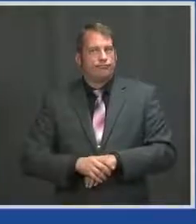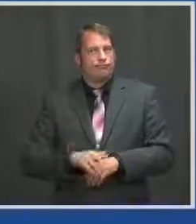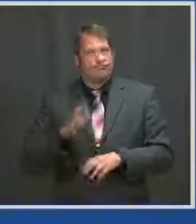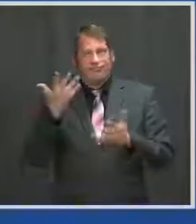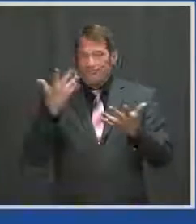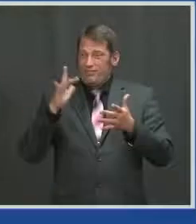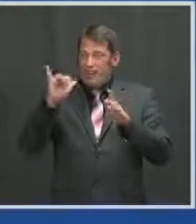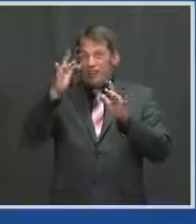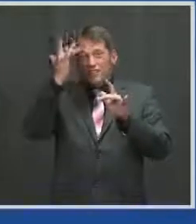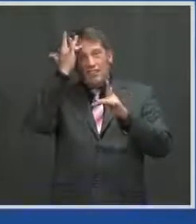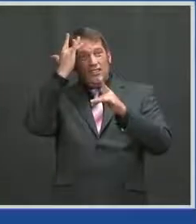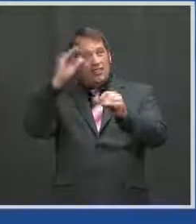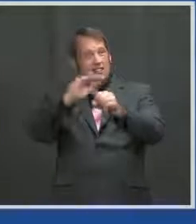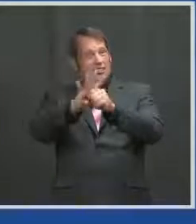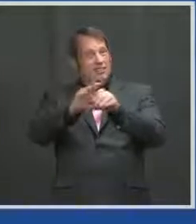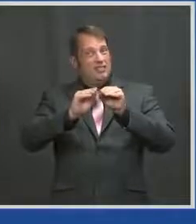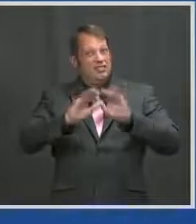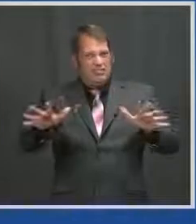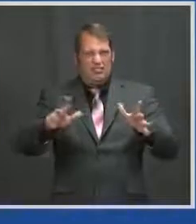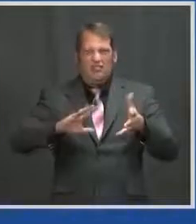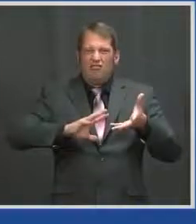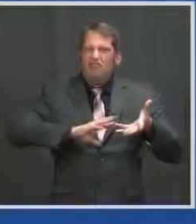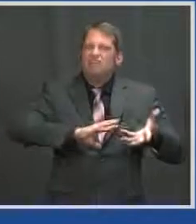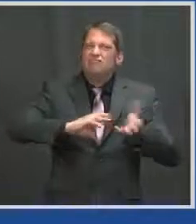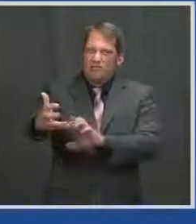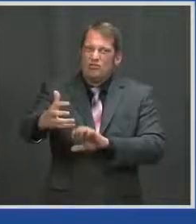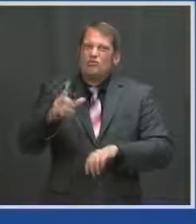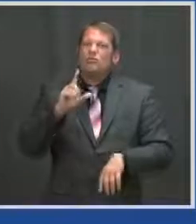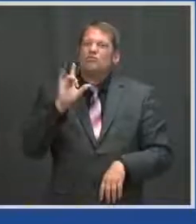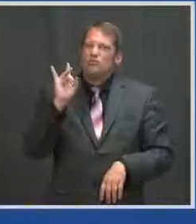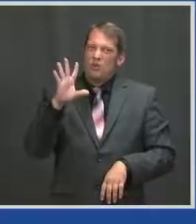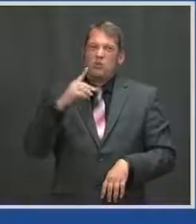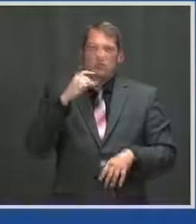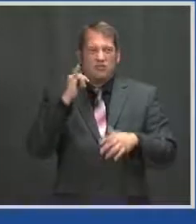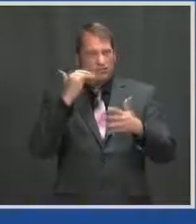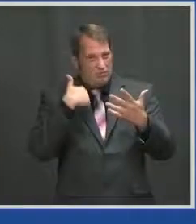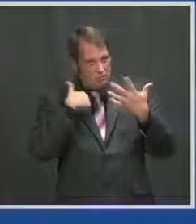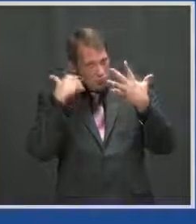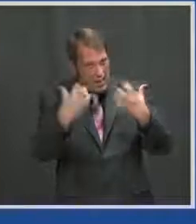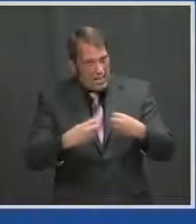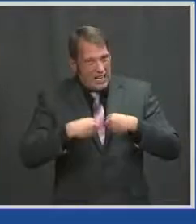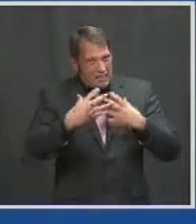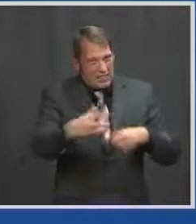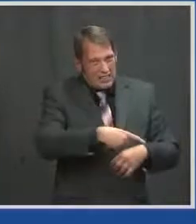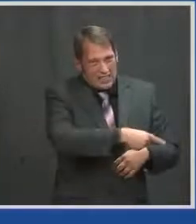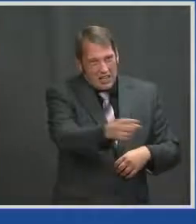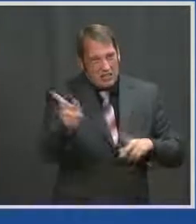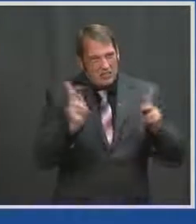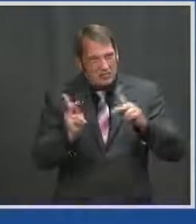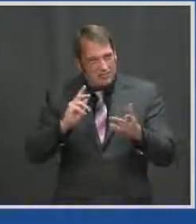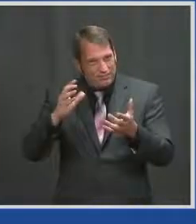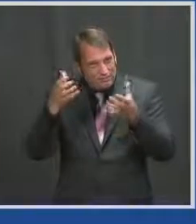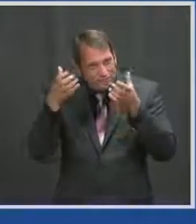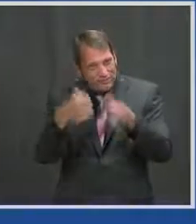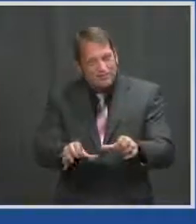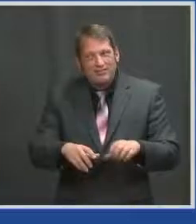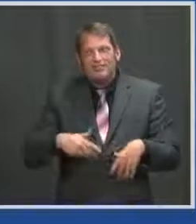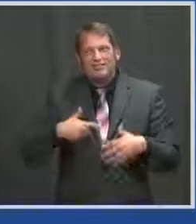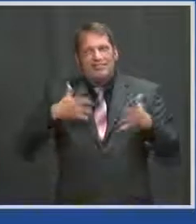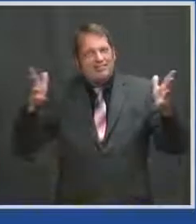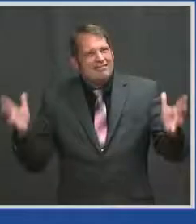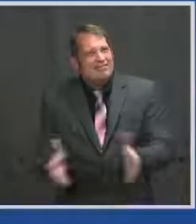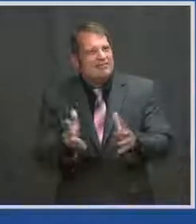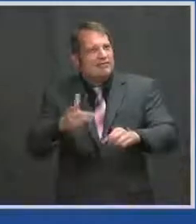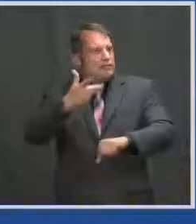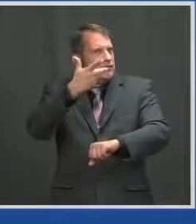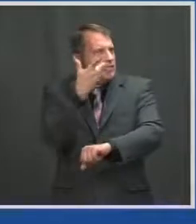been so focused on vaccinating the nation and getting our economy running again. That's why we fought so hard to